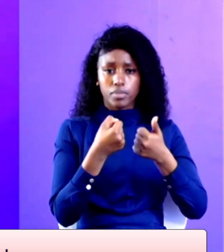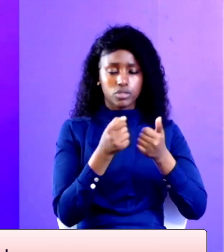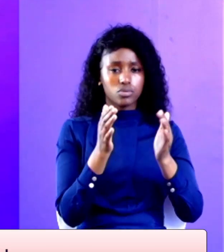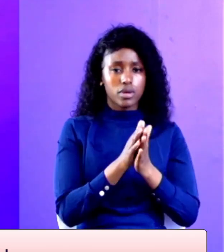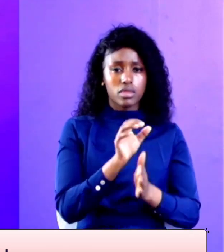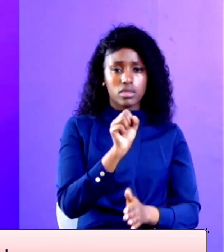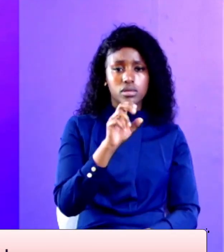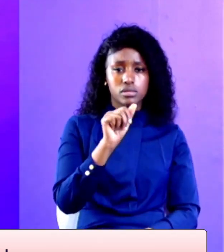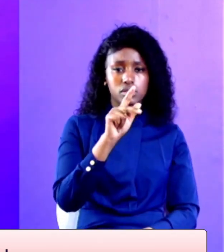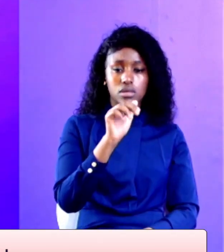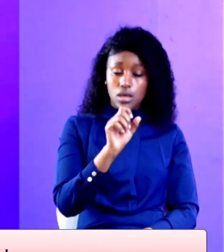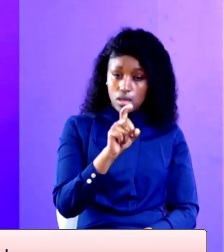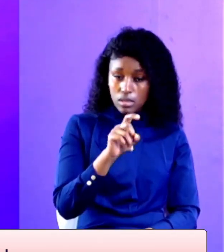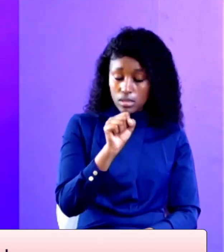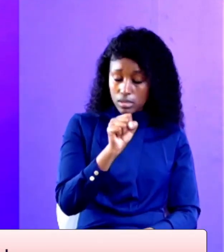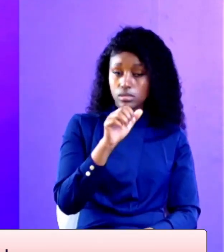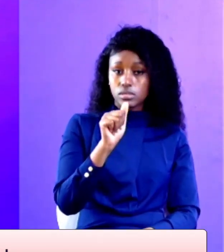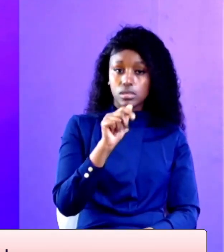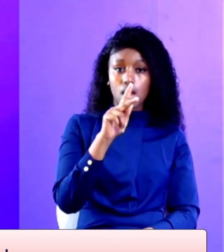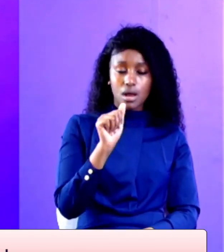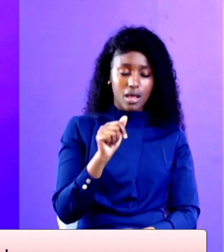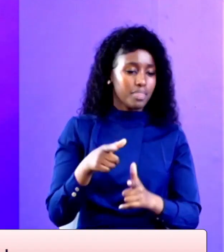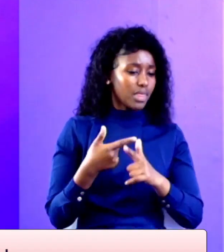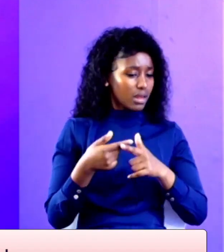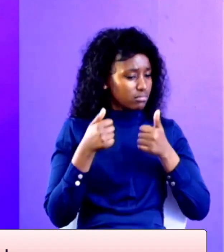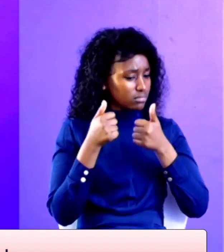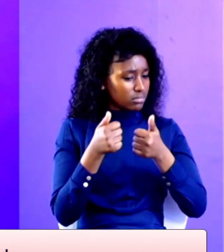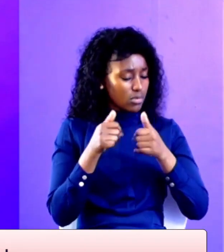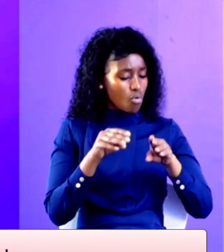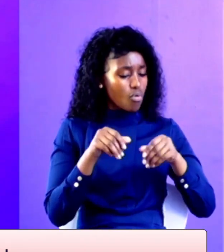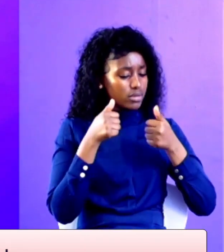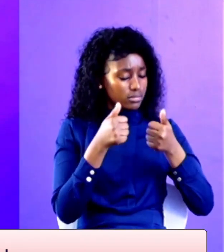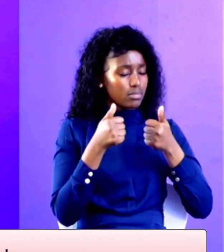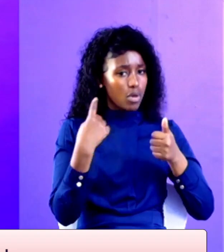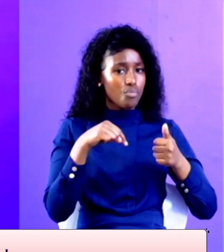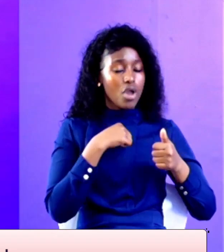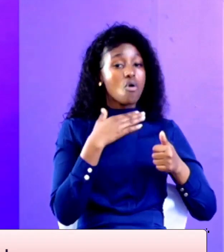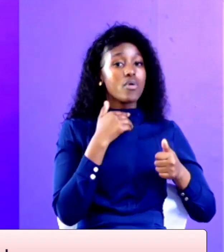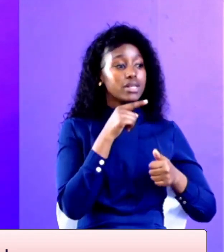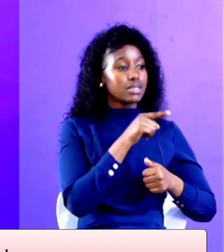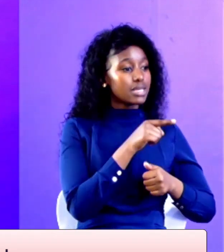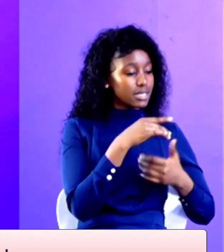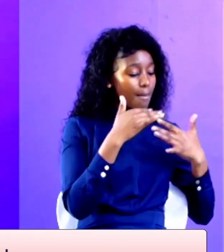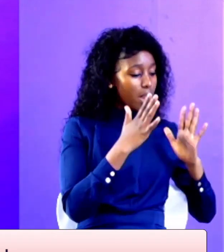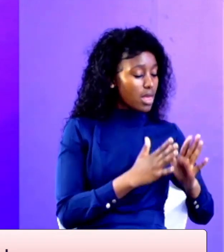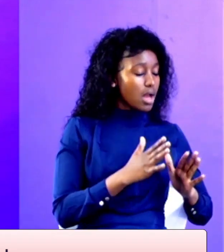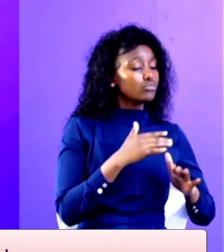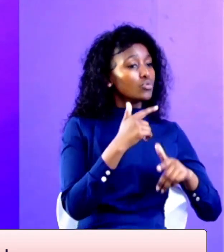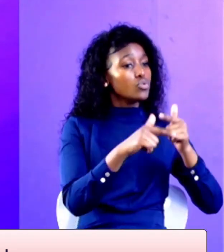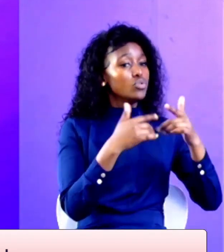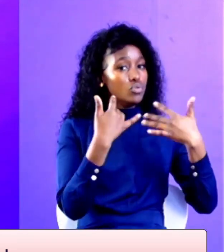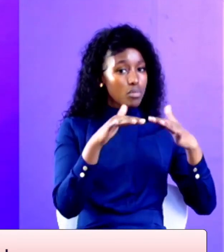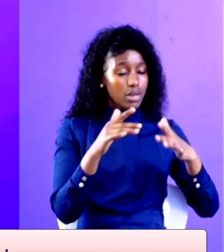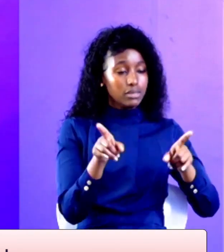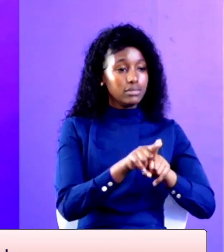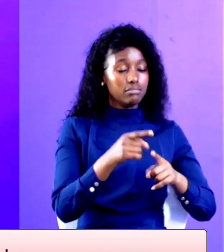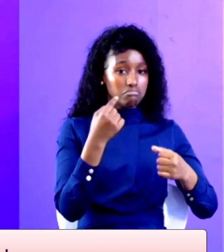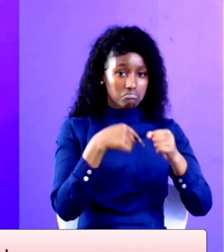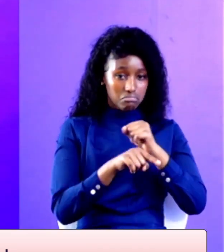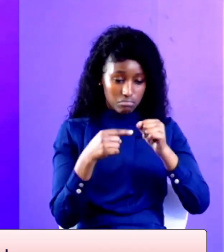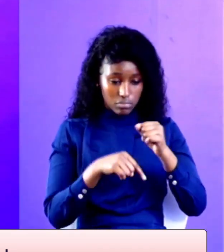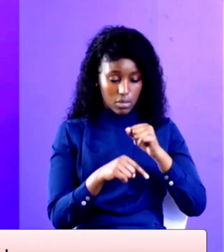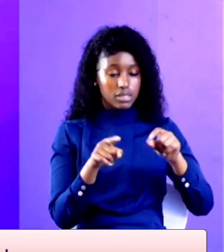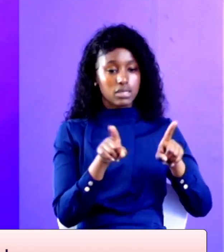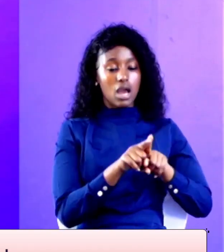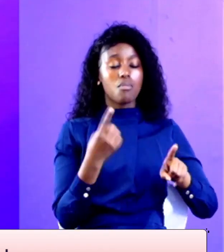he will be replacing Odegaard as a substitute, we are good. We want the boy to be playing. We want more penalties. We want to win games. Arsenal, we want